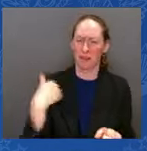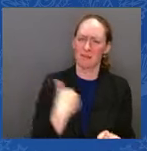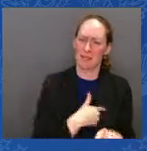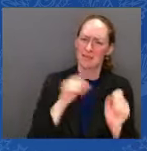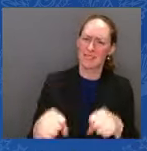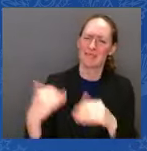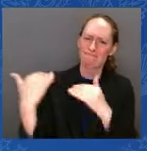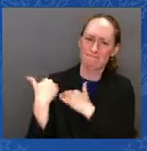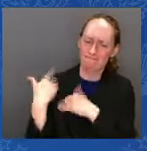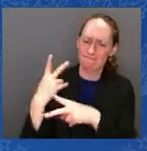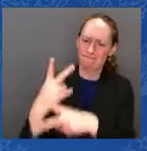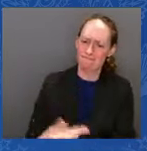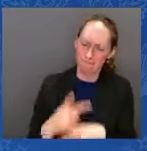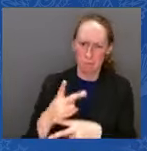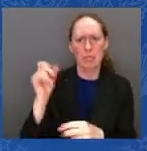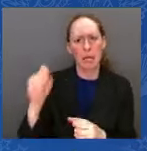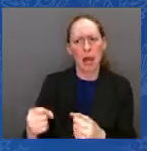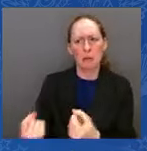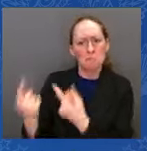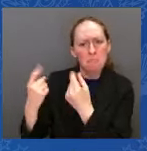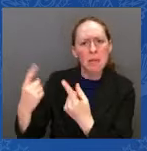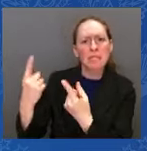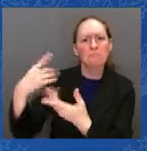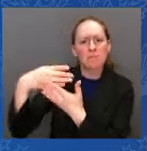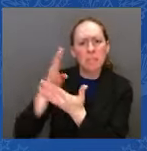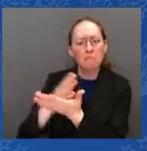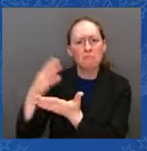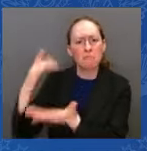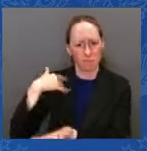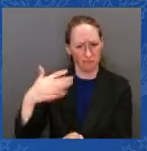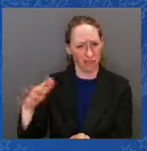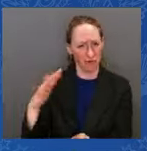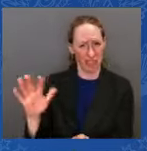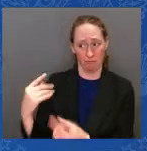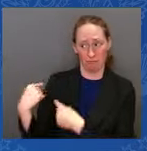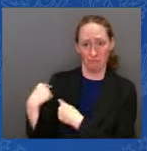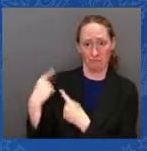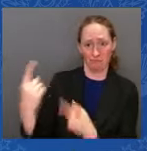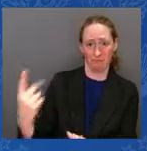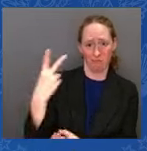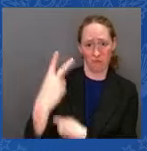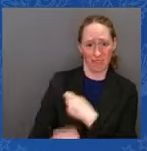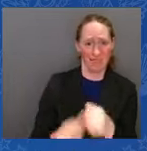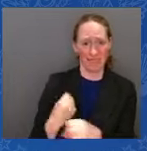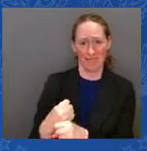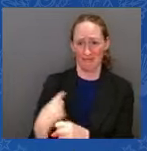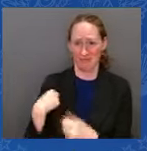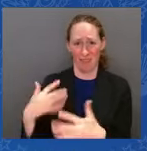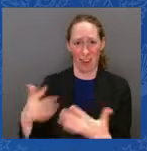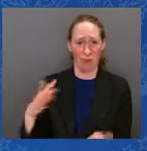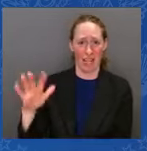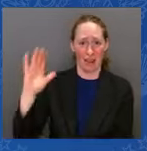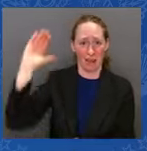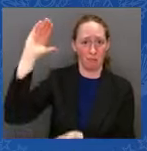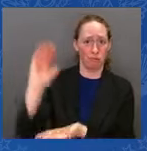first 2 years in office, I'm the only president in history that's lowered the deficit in those 2 years by a record